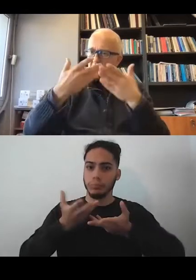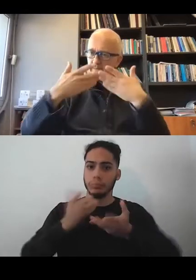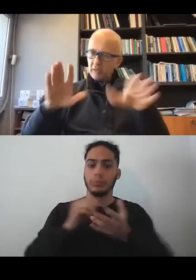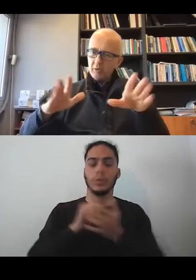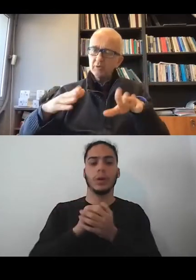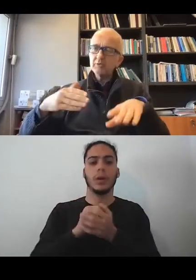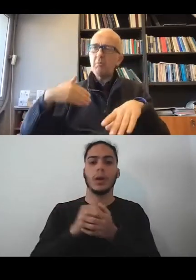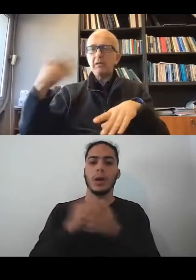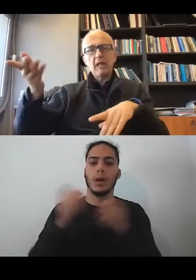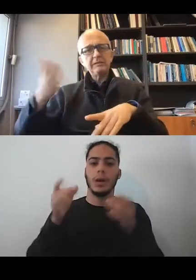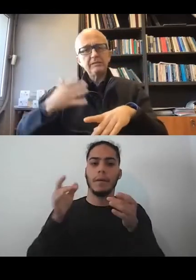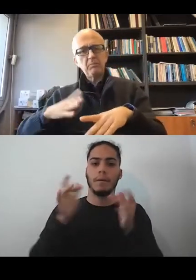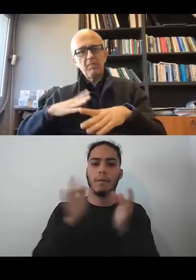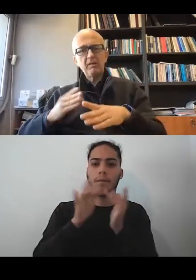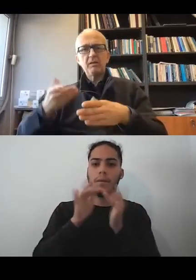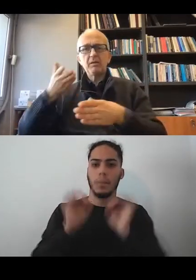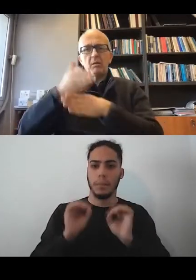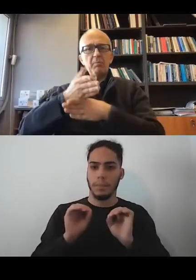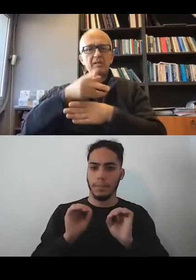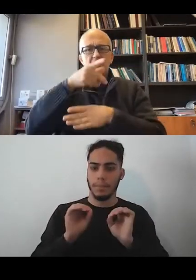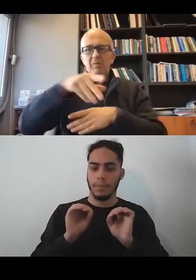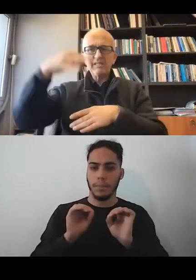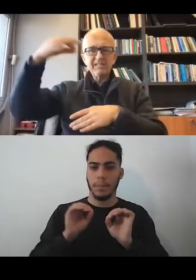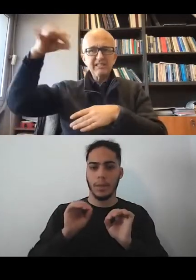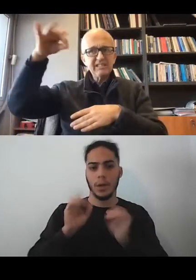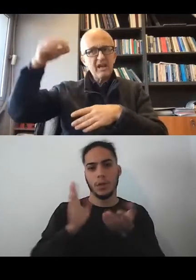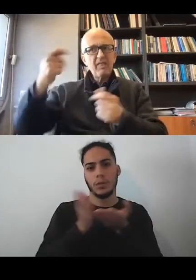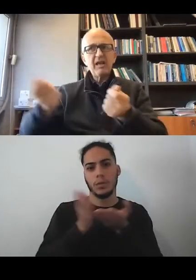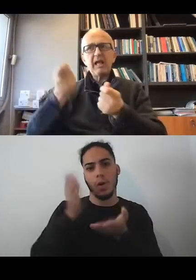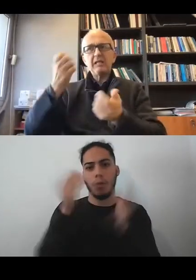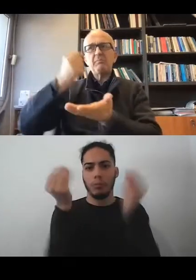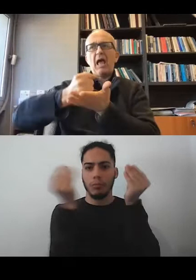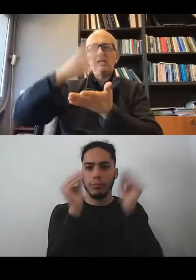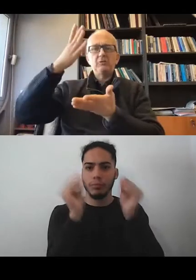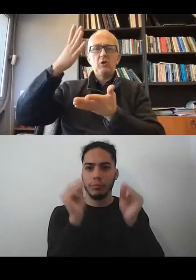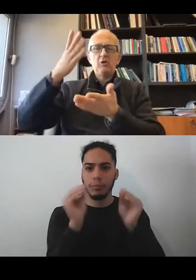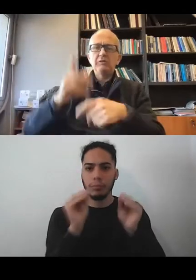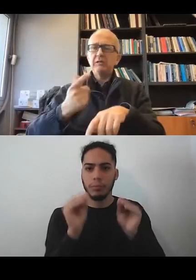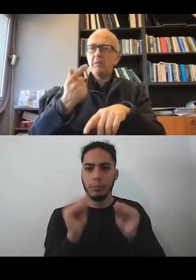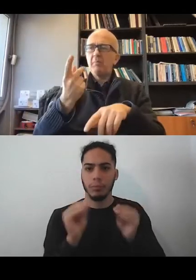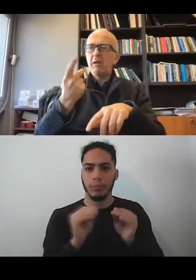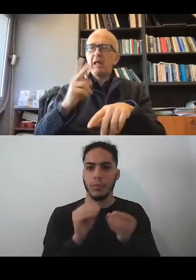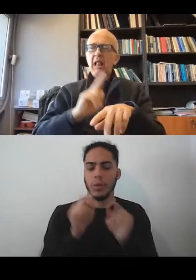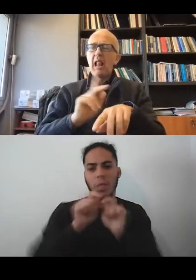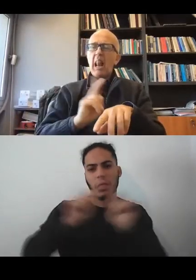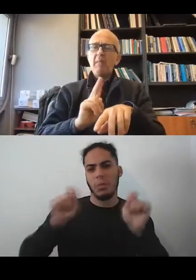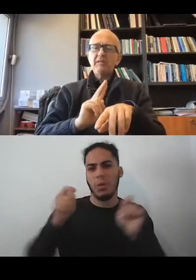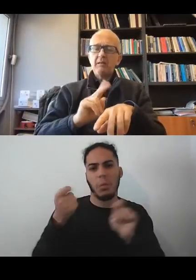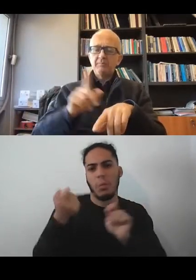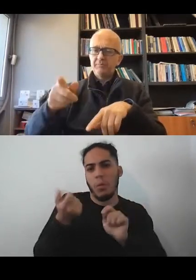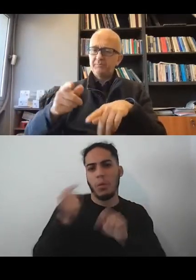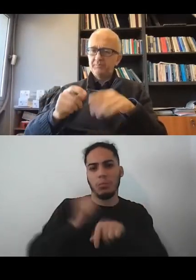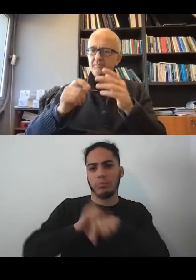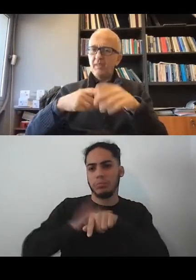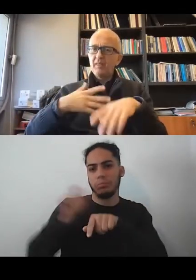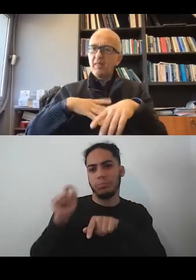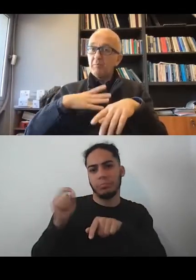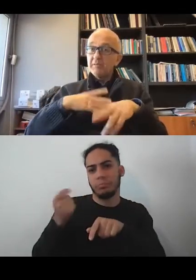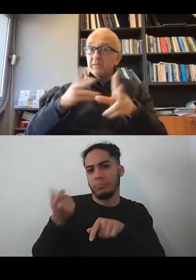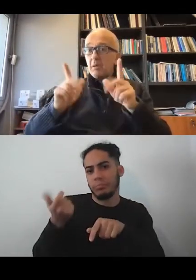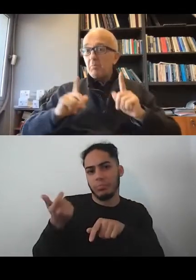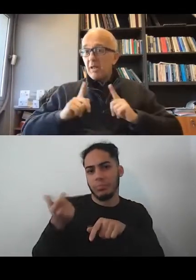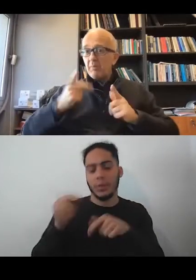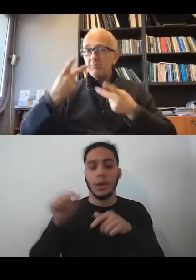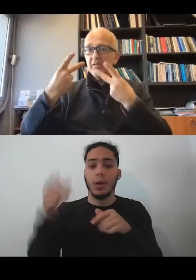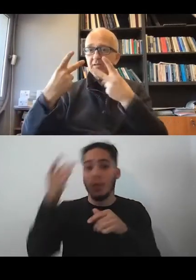using an evaluation form. It will just take a couple of minutes to do so. And your comments